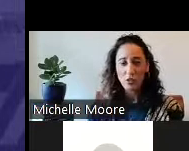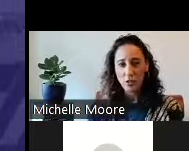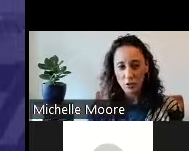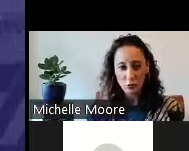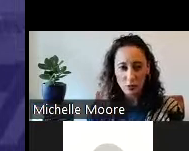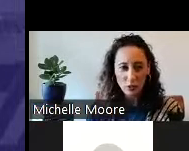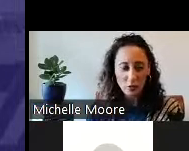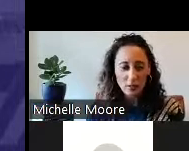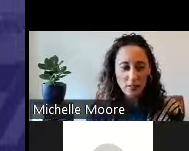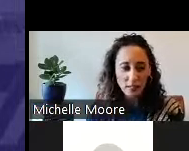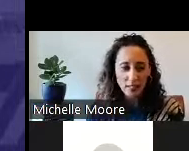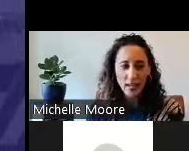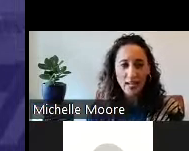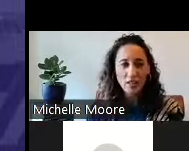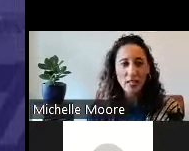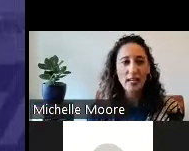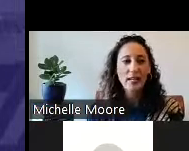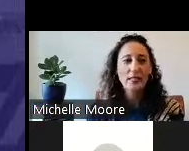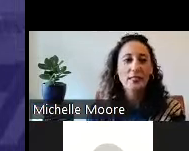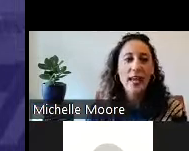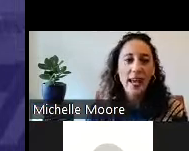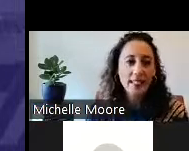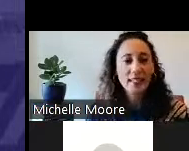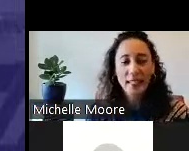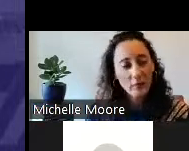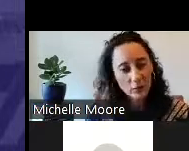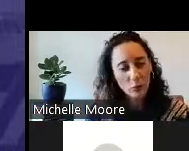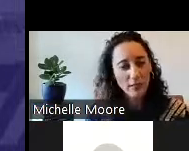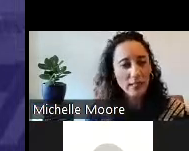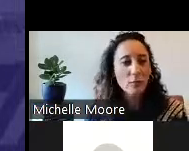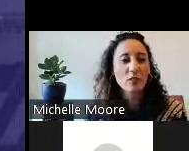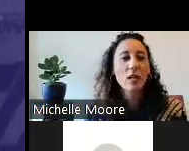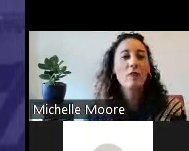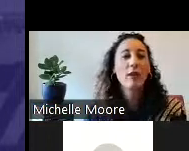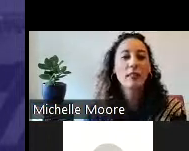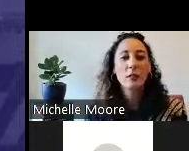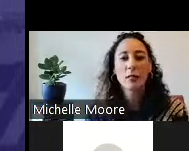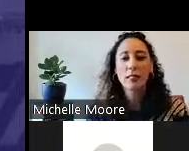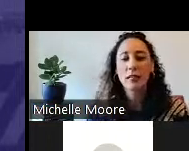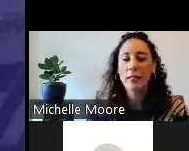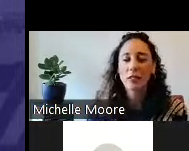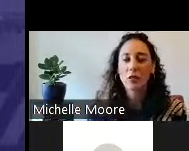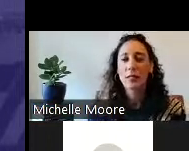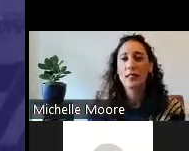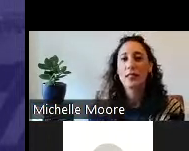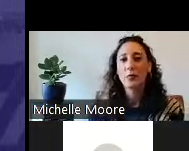the socials. As you can see, the hashtag is SE for Sporting Equals, Race Equality